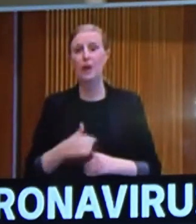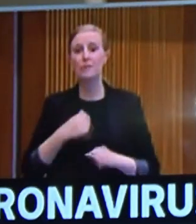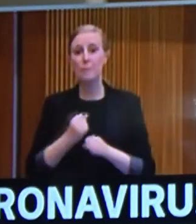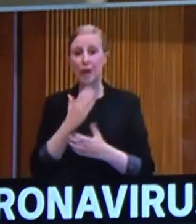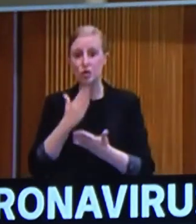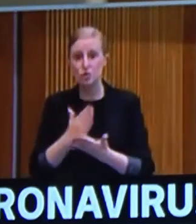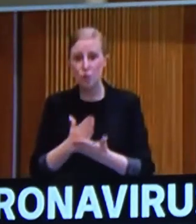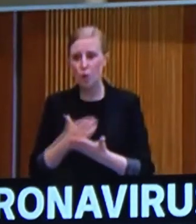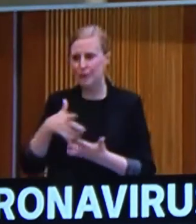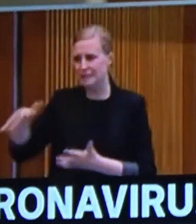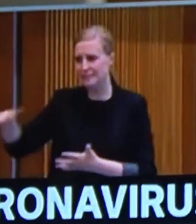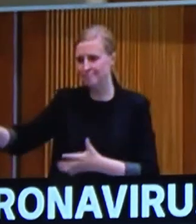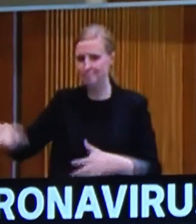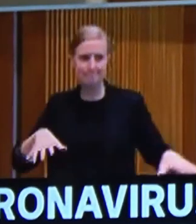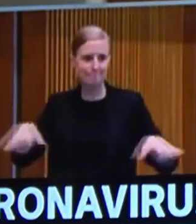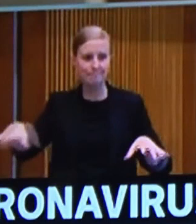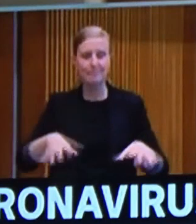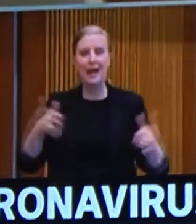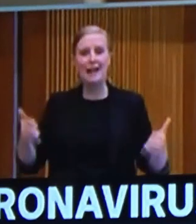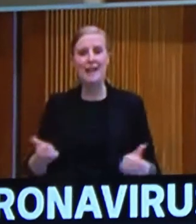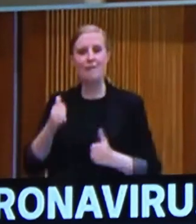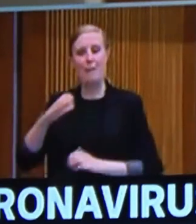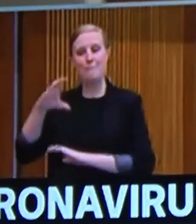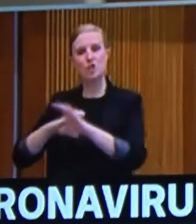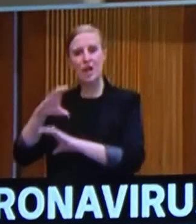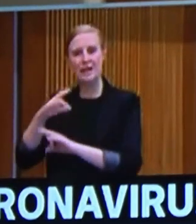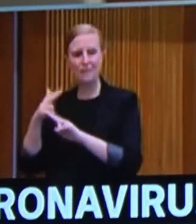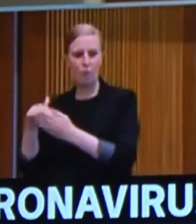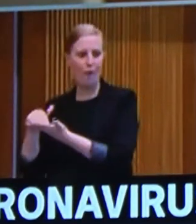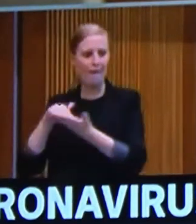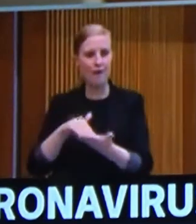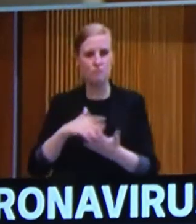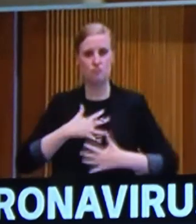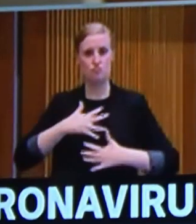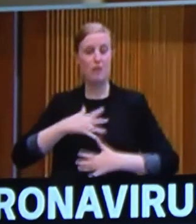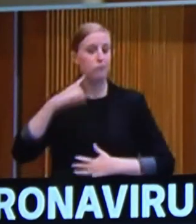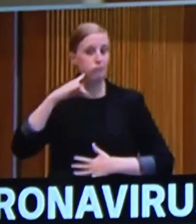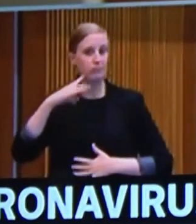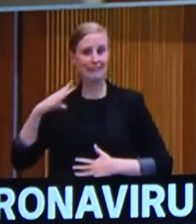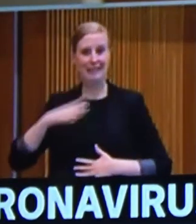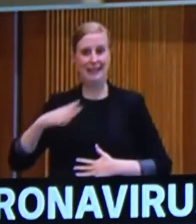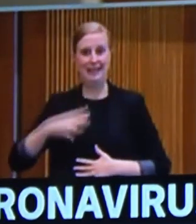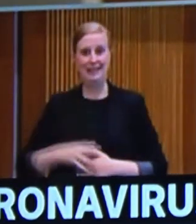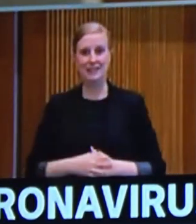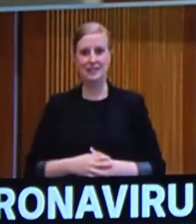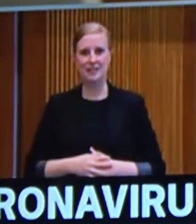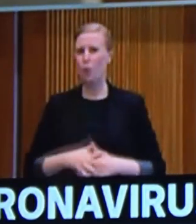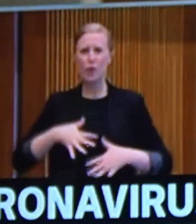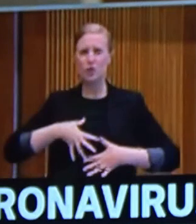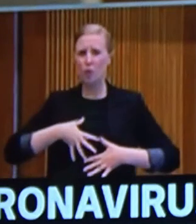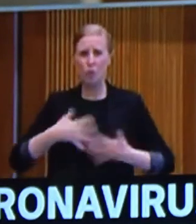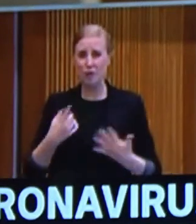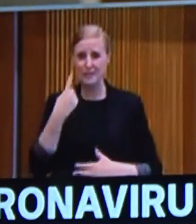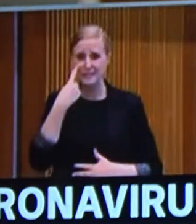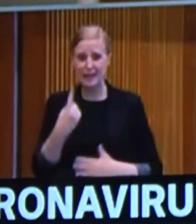the absolute priority is not to get there. None of us, and not a single health professional in the country, wants us to